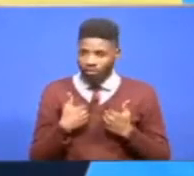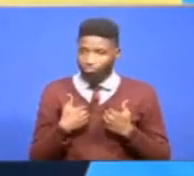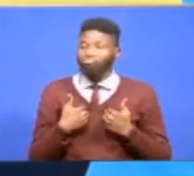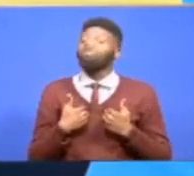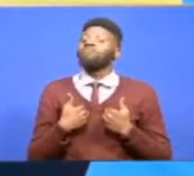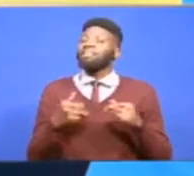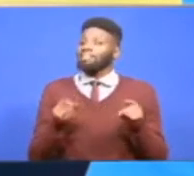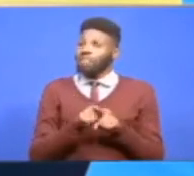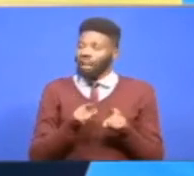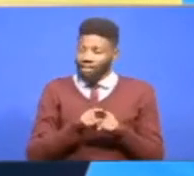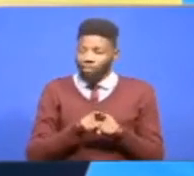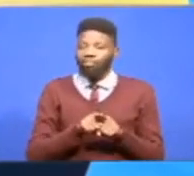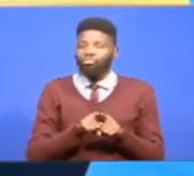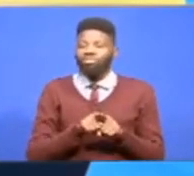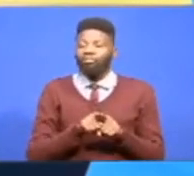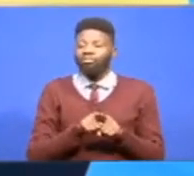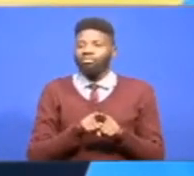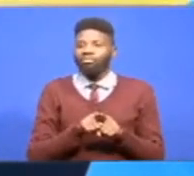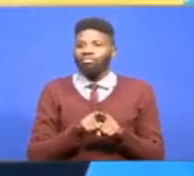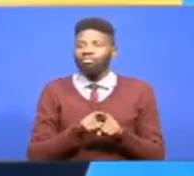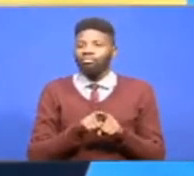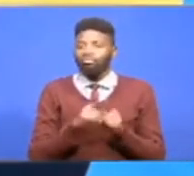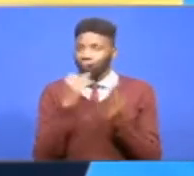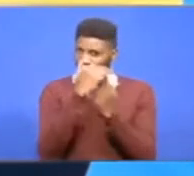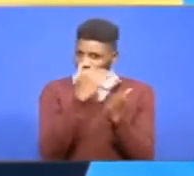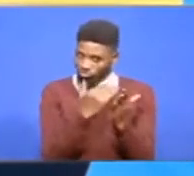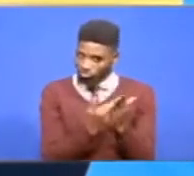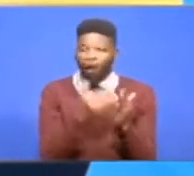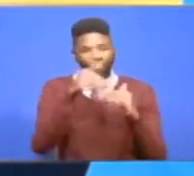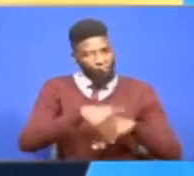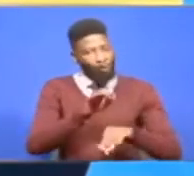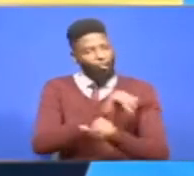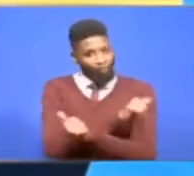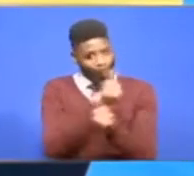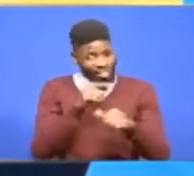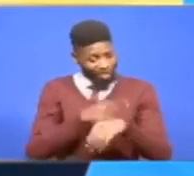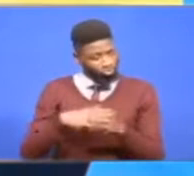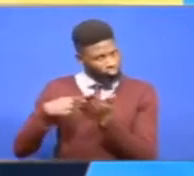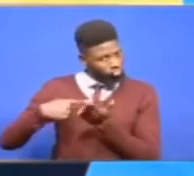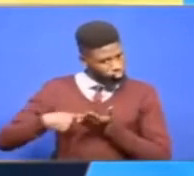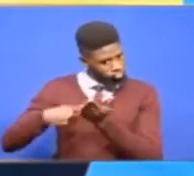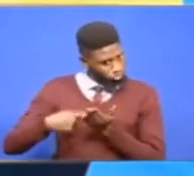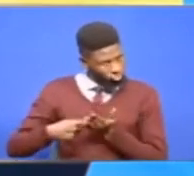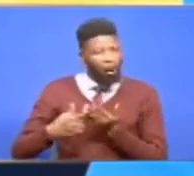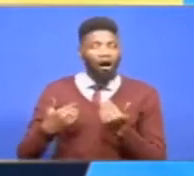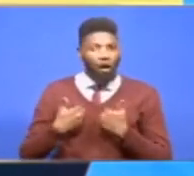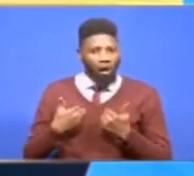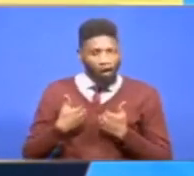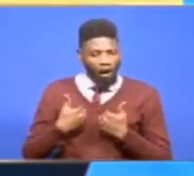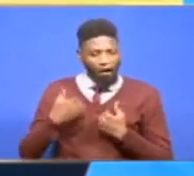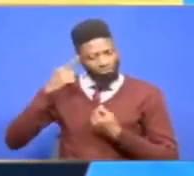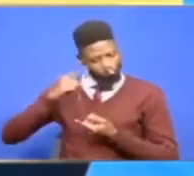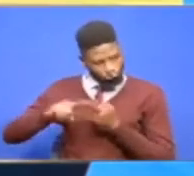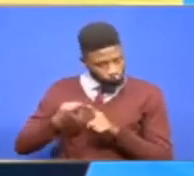the protocols, and arising out of those discussions and reflecting on restaurant